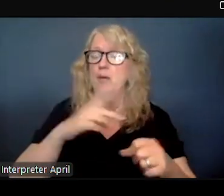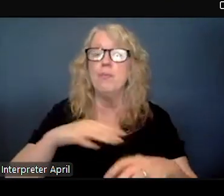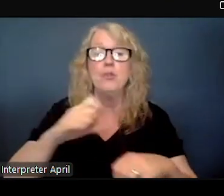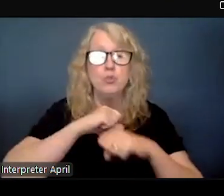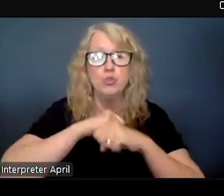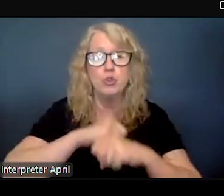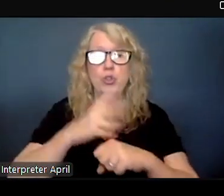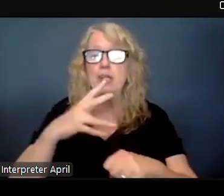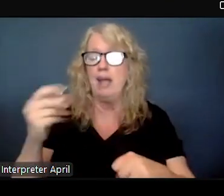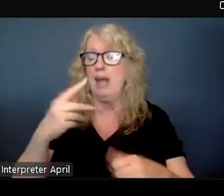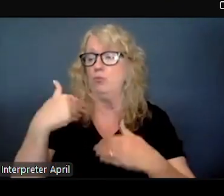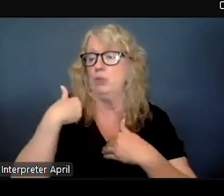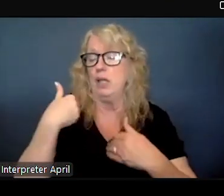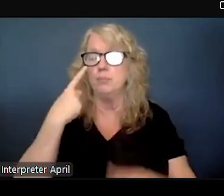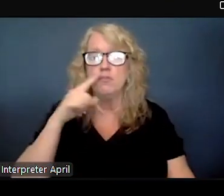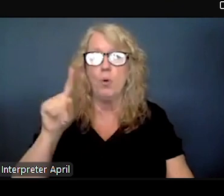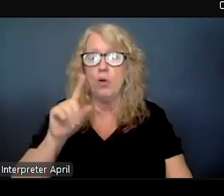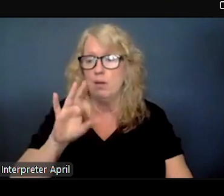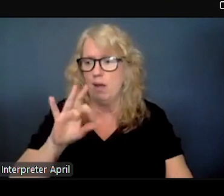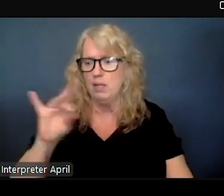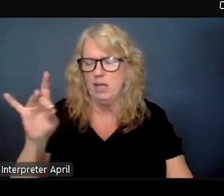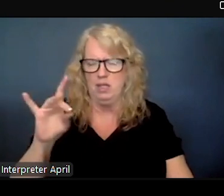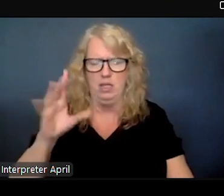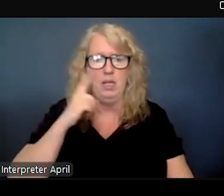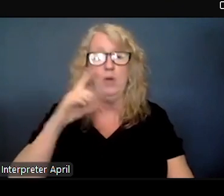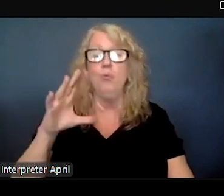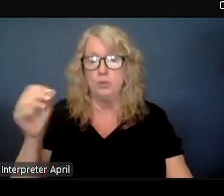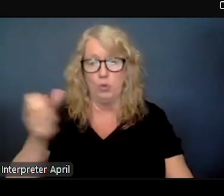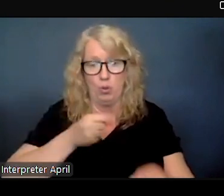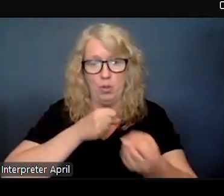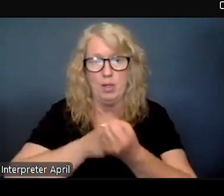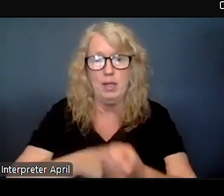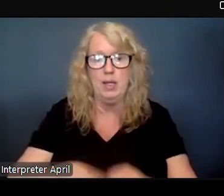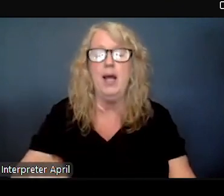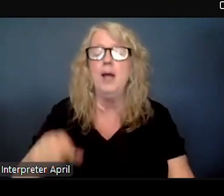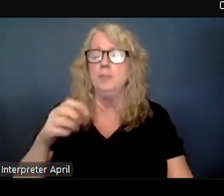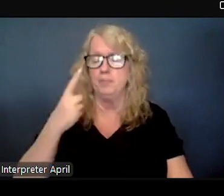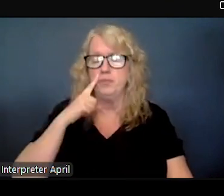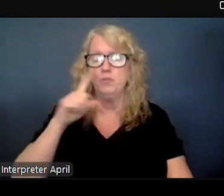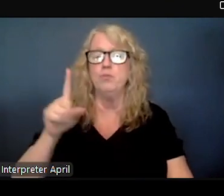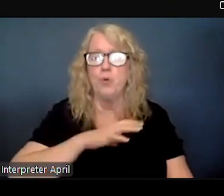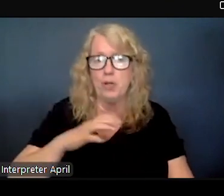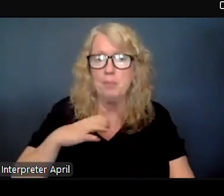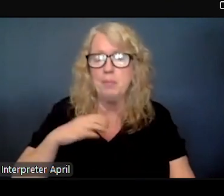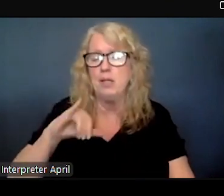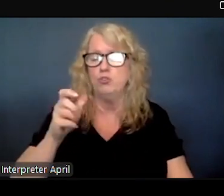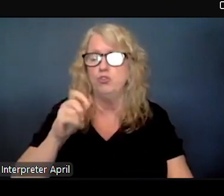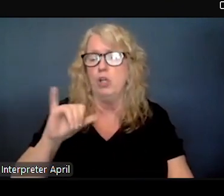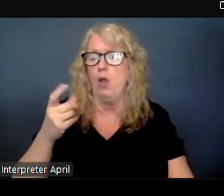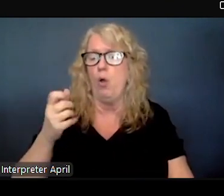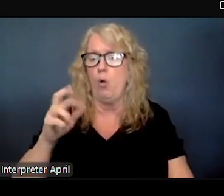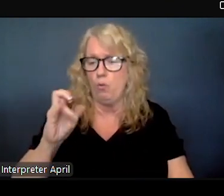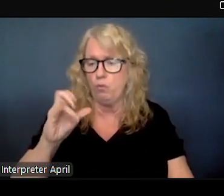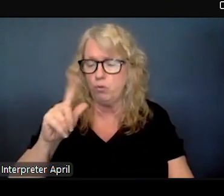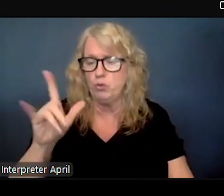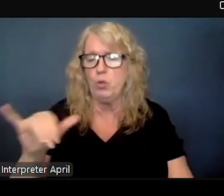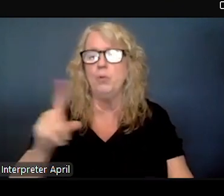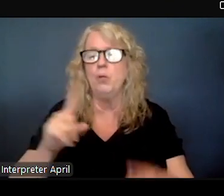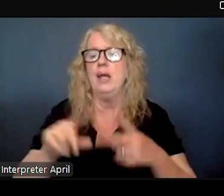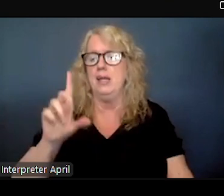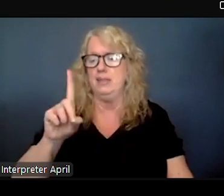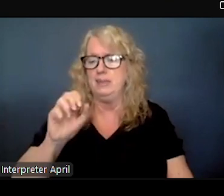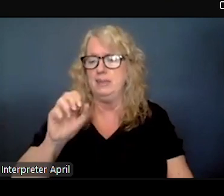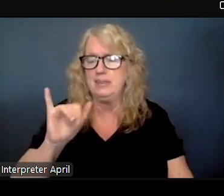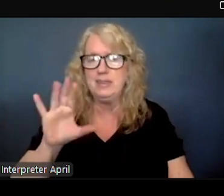and reliability of 988. It was co-sponsored, bipartisan by Congressman Jay Obernolte and Congresswoman Debbie